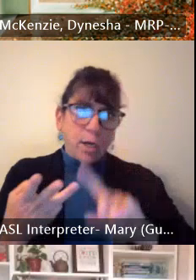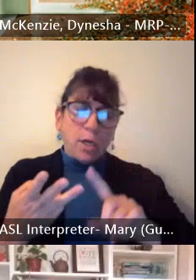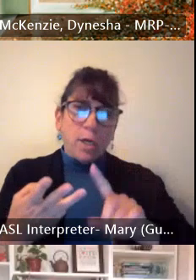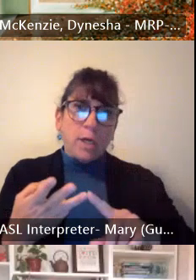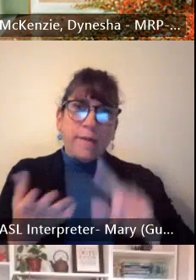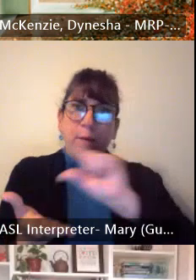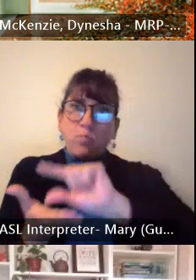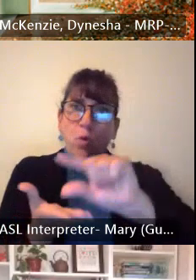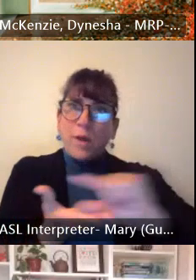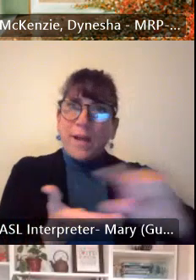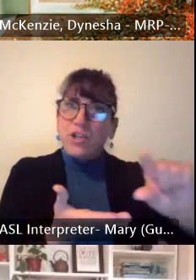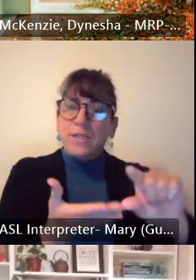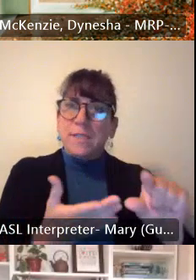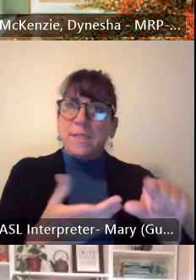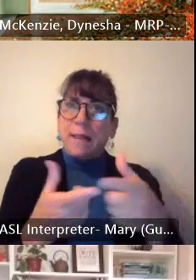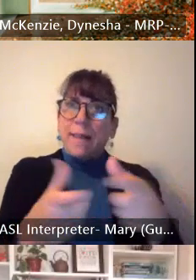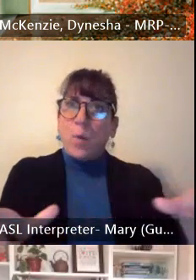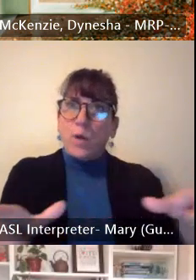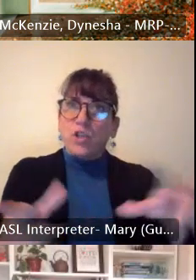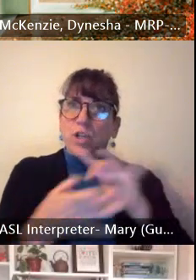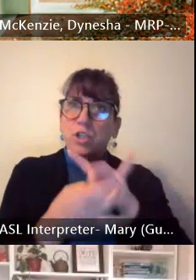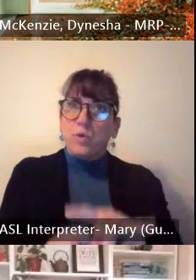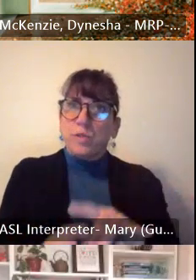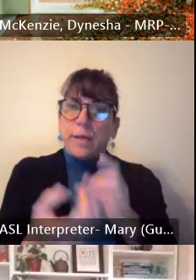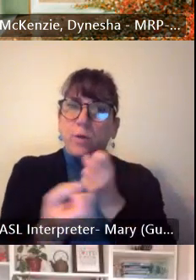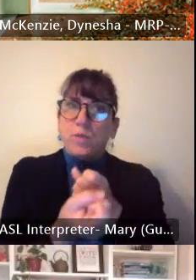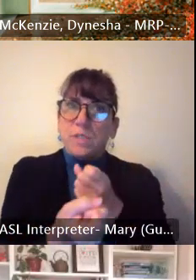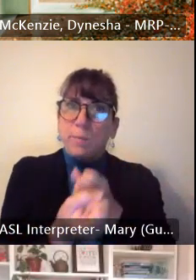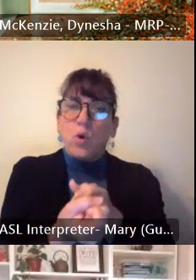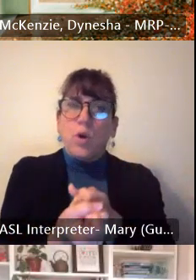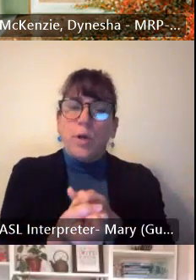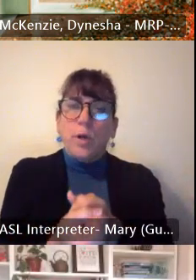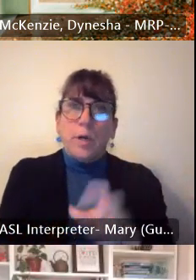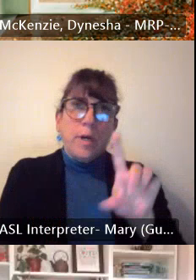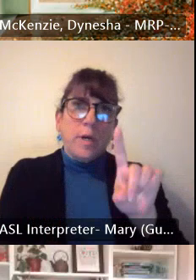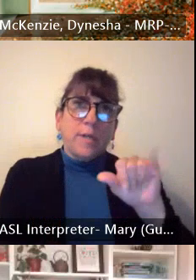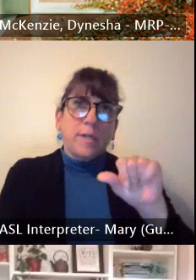appropriations language that's associated that supports the discretionary